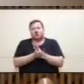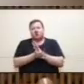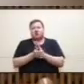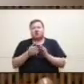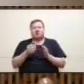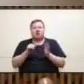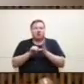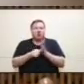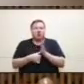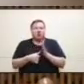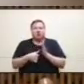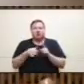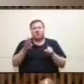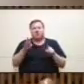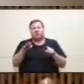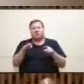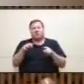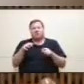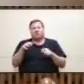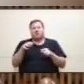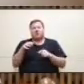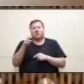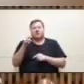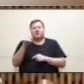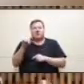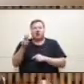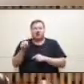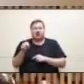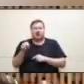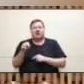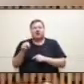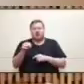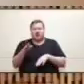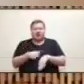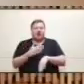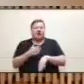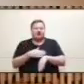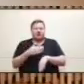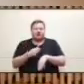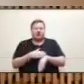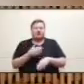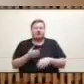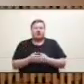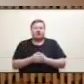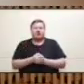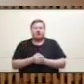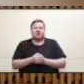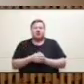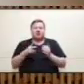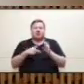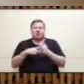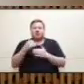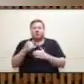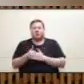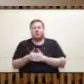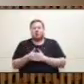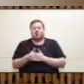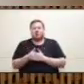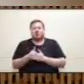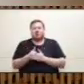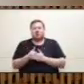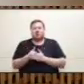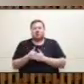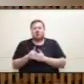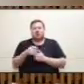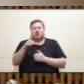late. Sorry, ma'am, just give me that. It came late, yes. The project is being undertaken in